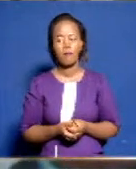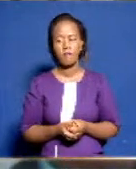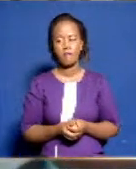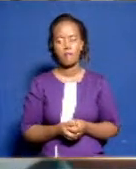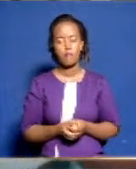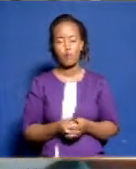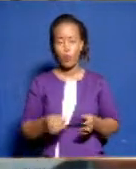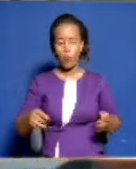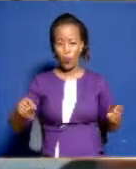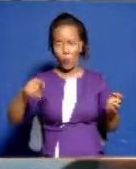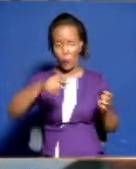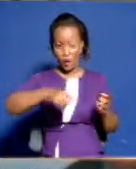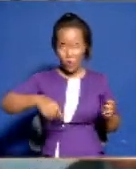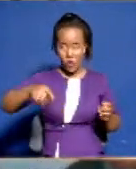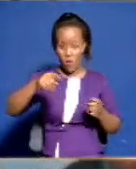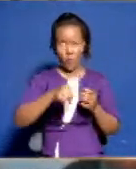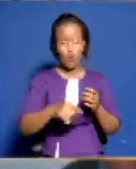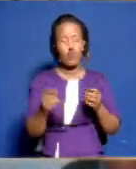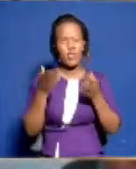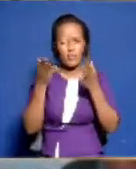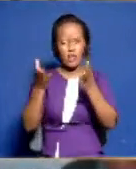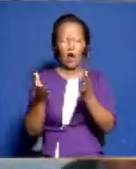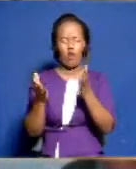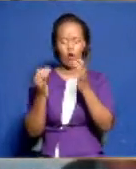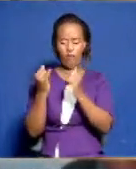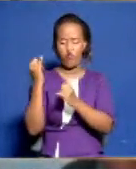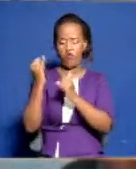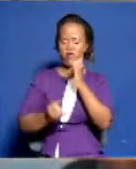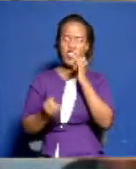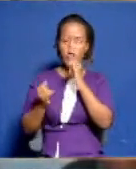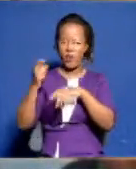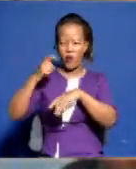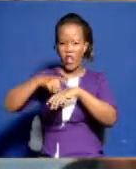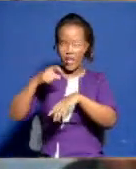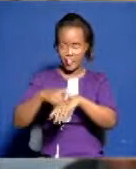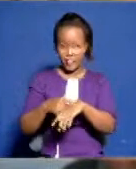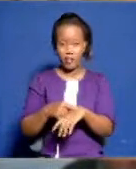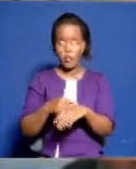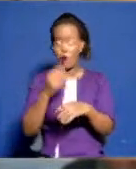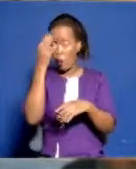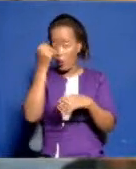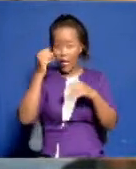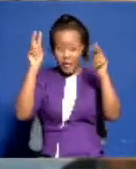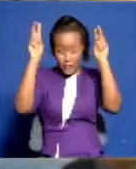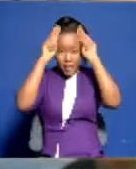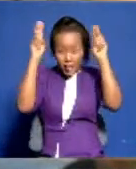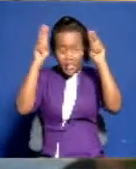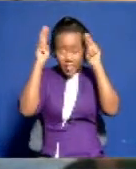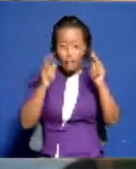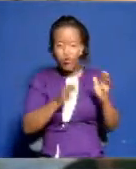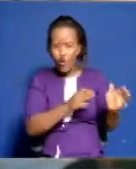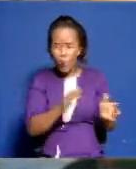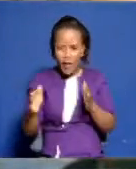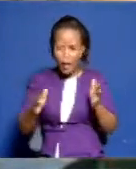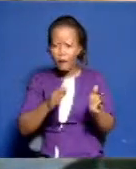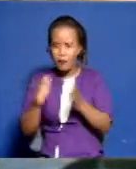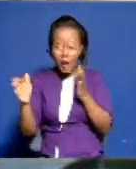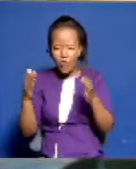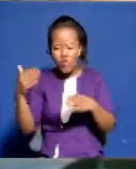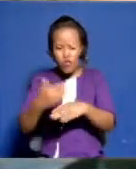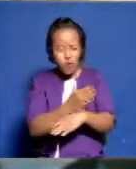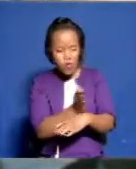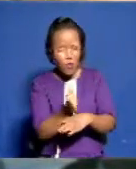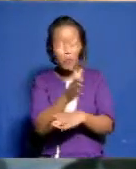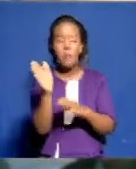Maana tuko katika enzi za mwisho ambamo ibilisi ameinuka na mipango yake, anataka kuwapotoza wengi.